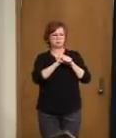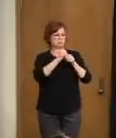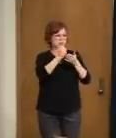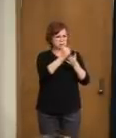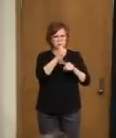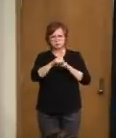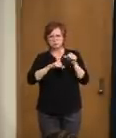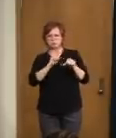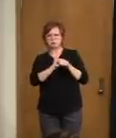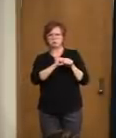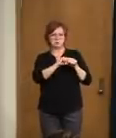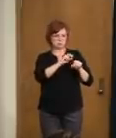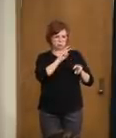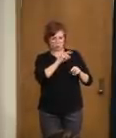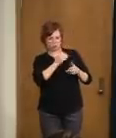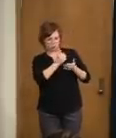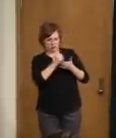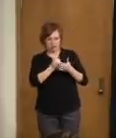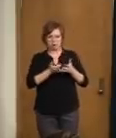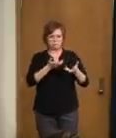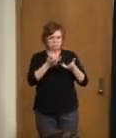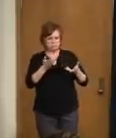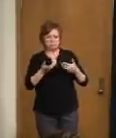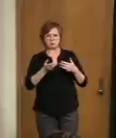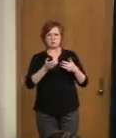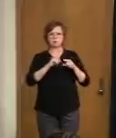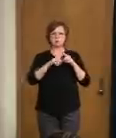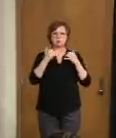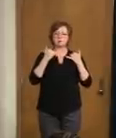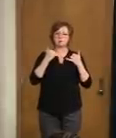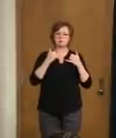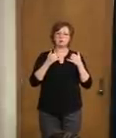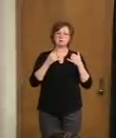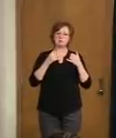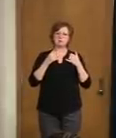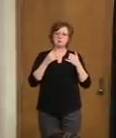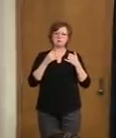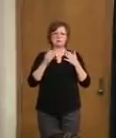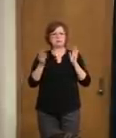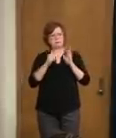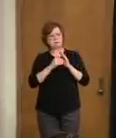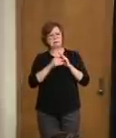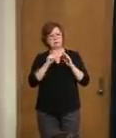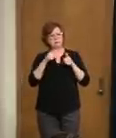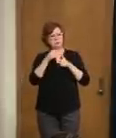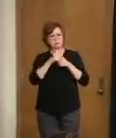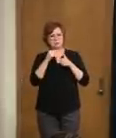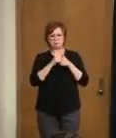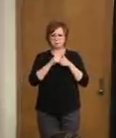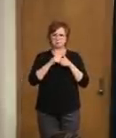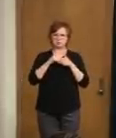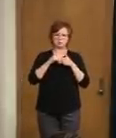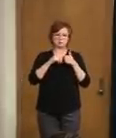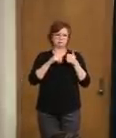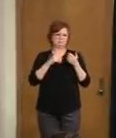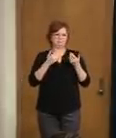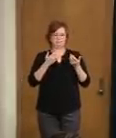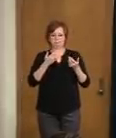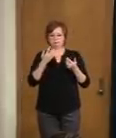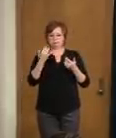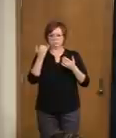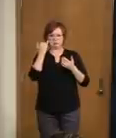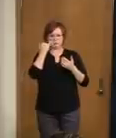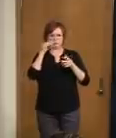isolating at home. They may be on their own. They may be living in clouded conditions. And so, again, if you have friends and family who